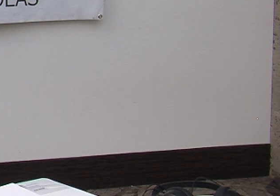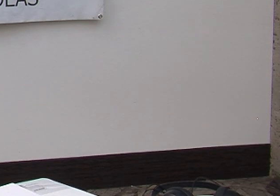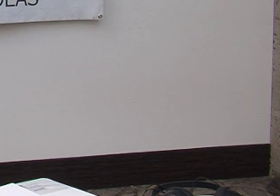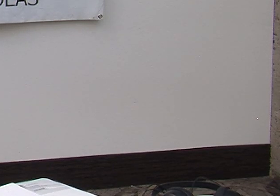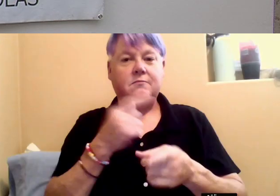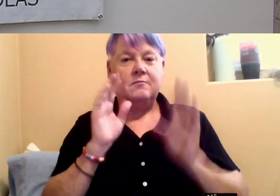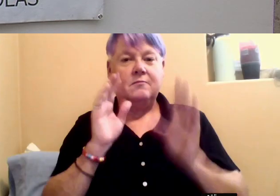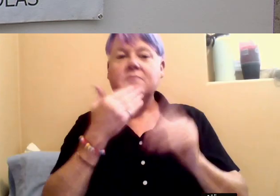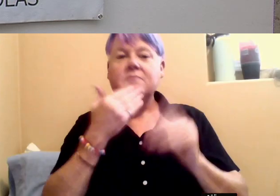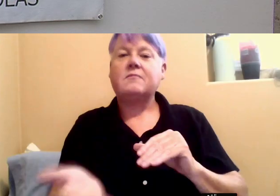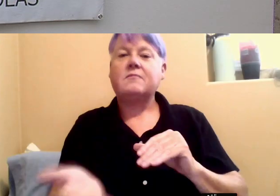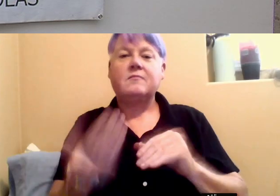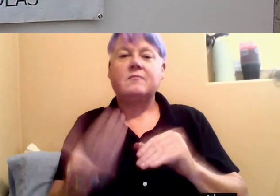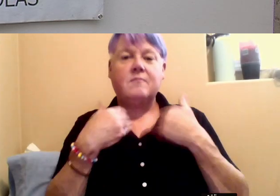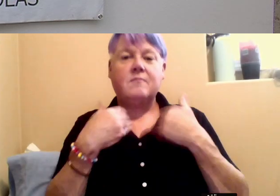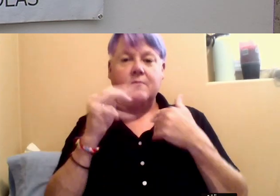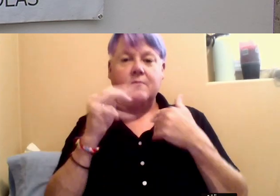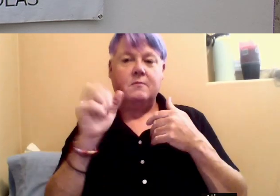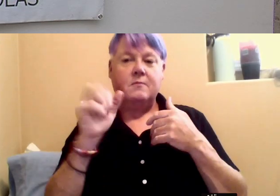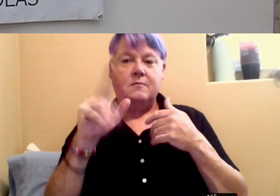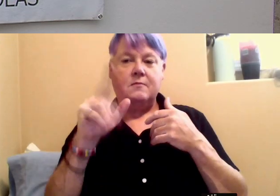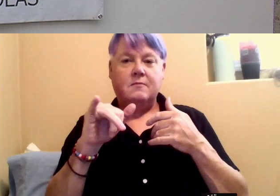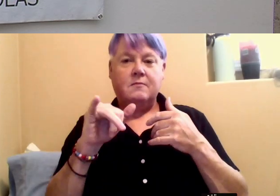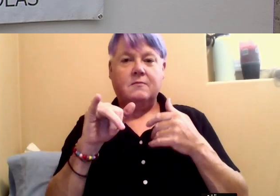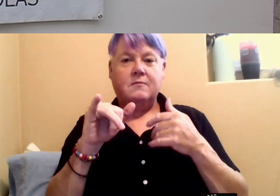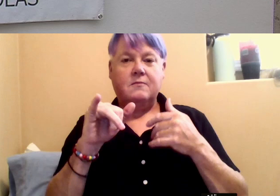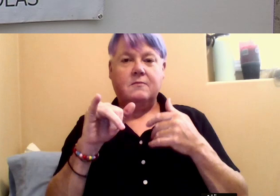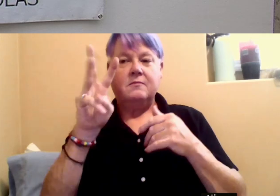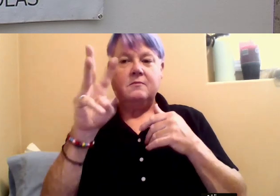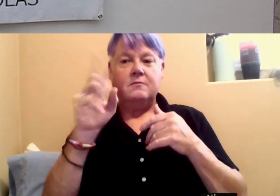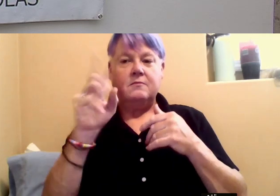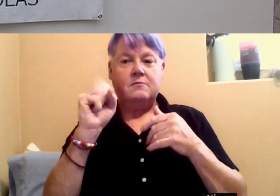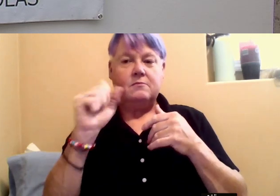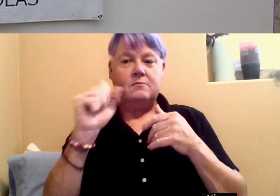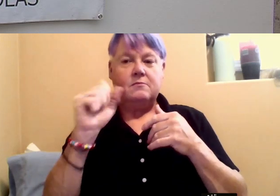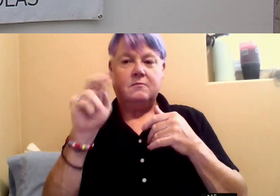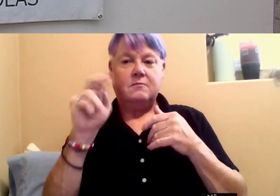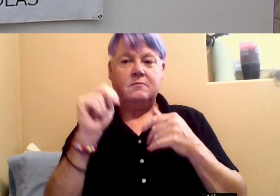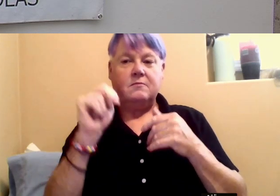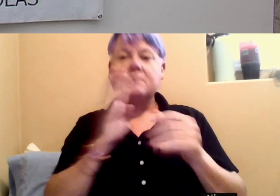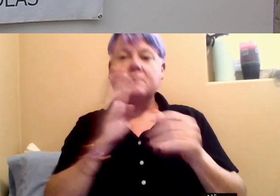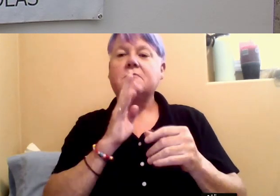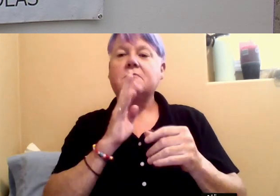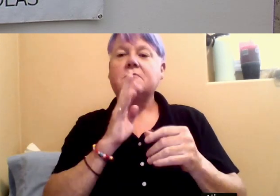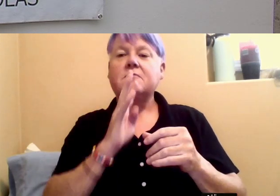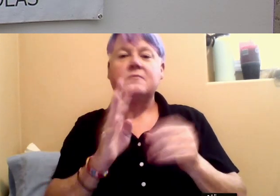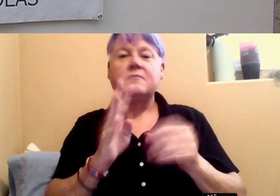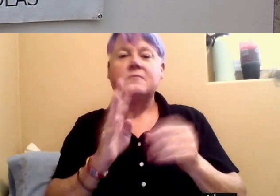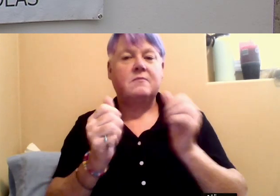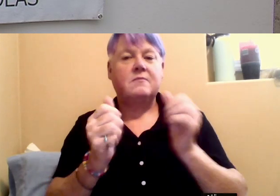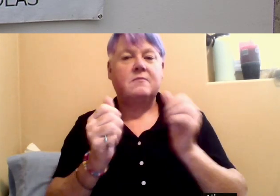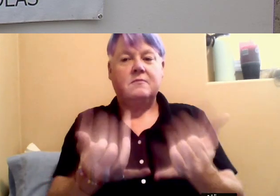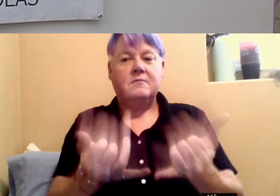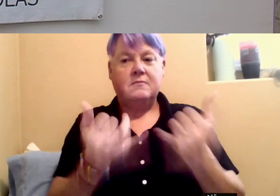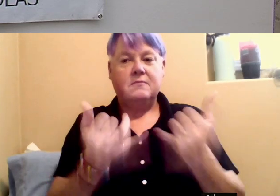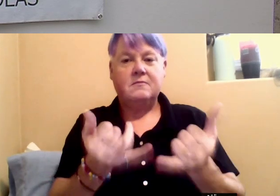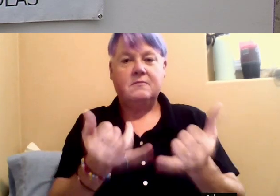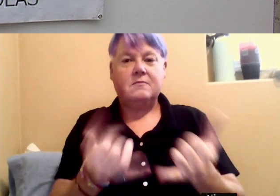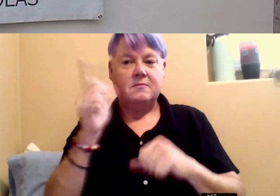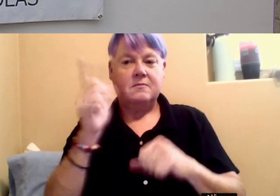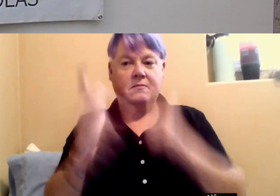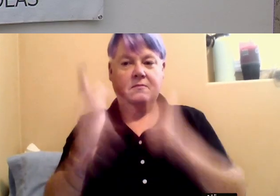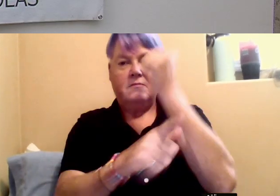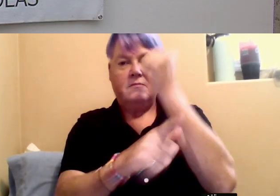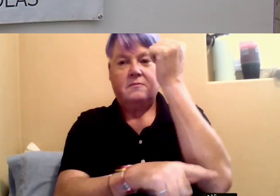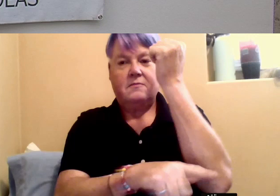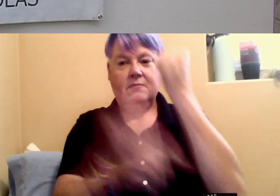with us today. Before we begin, I'm just going to do a land acknowledgement. So the Lethbridge Public Library acknowledges that we are